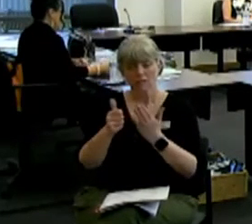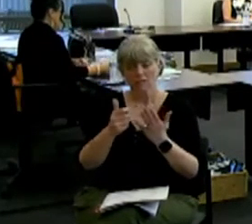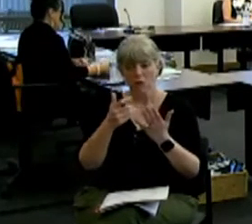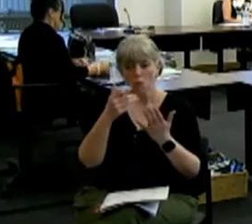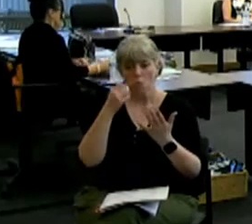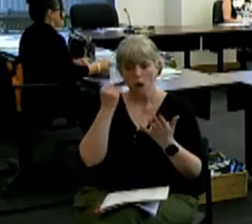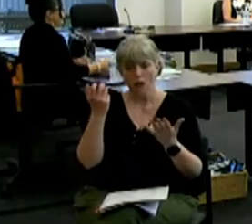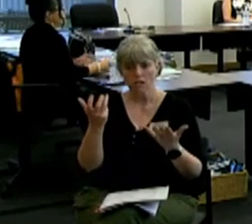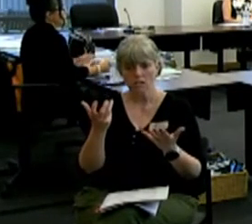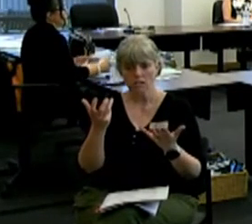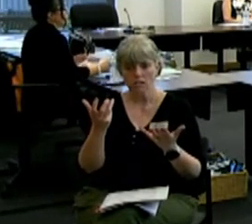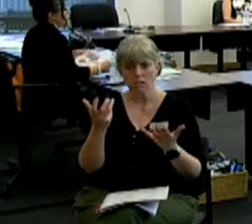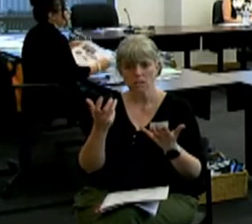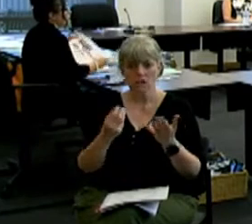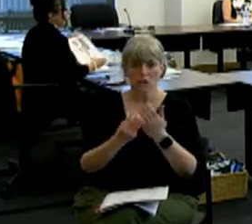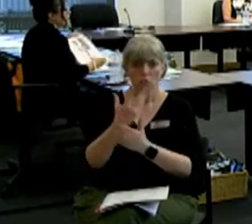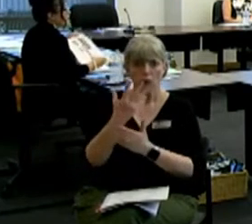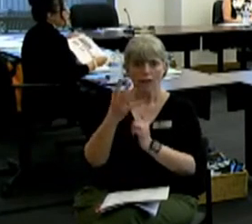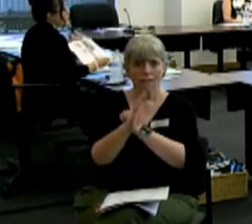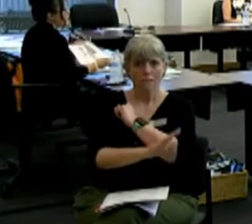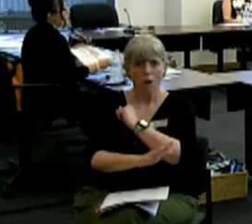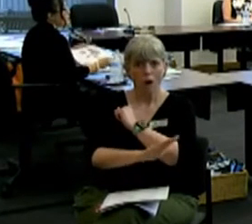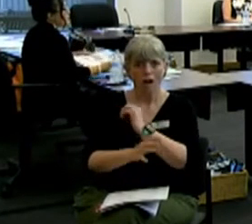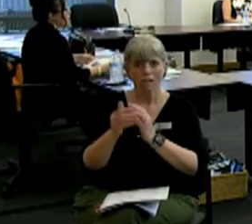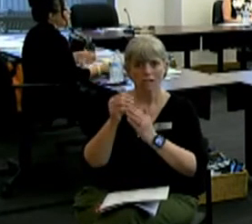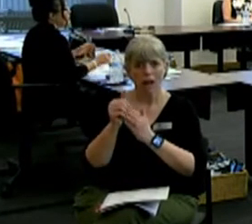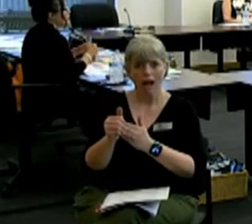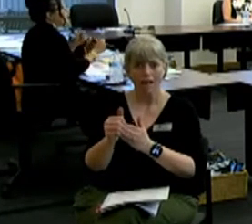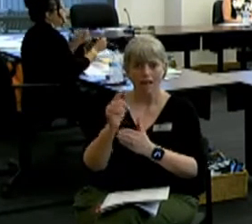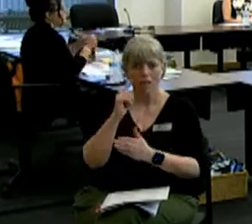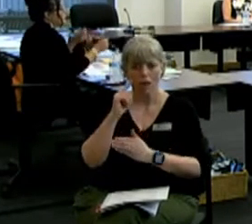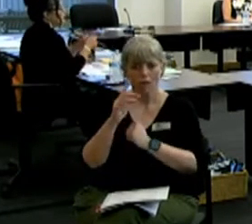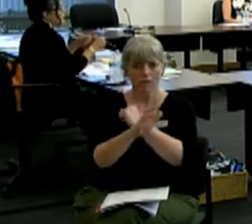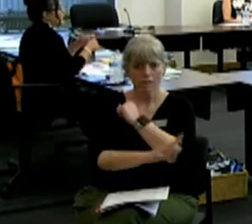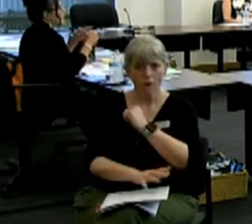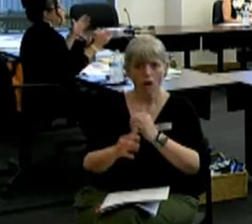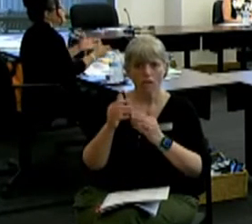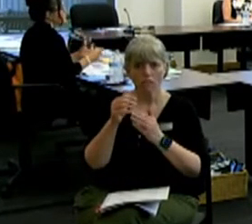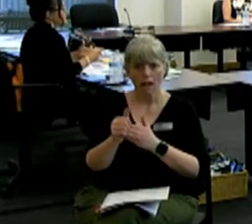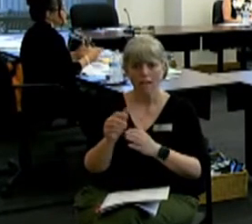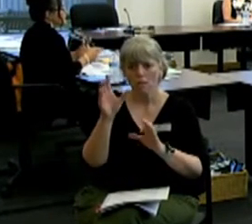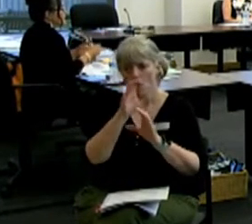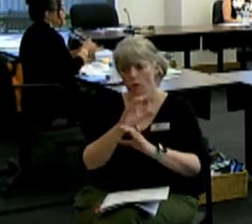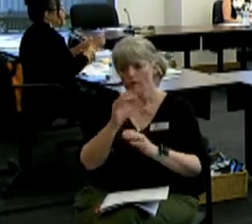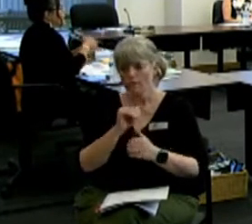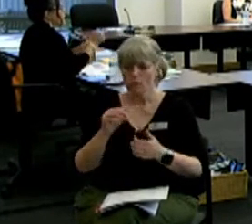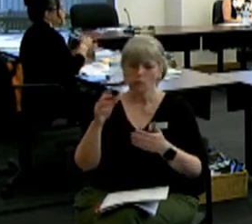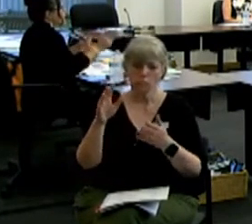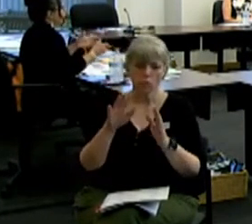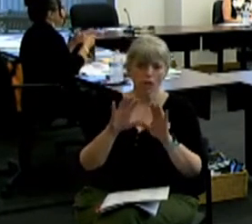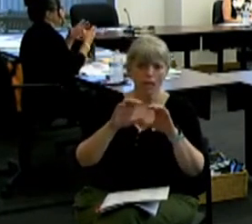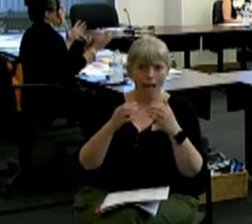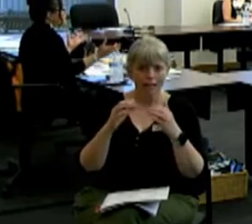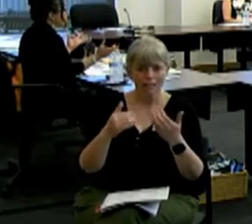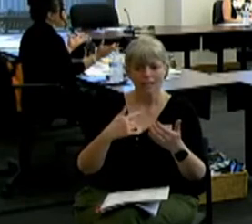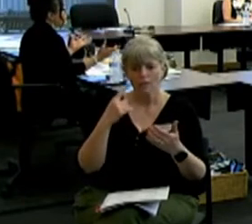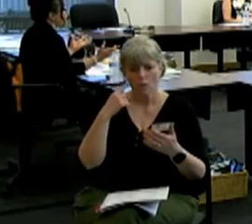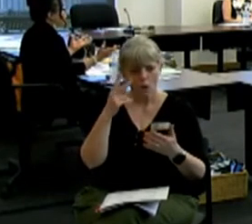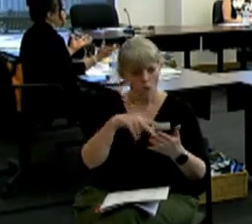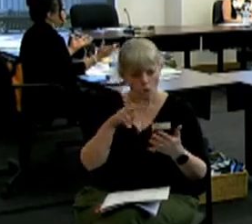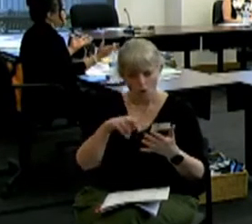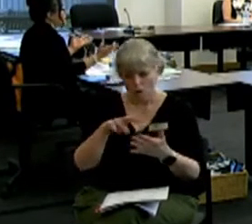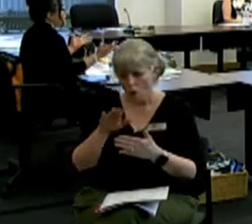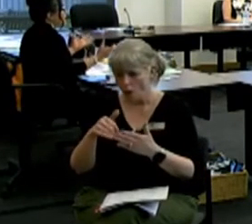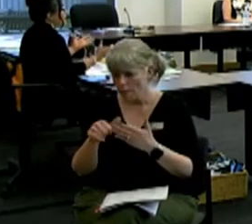the spring and fall guide. They thought it was the fall guide, and they were looking for like courses, and they went through all the pages and there was